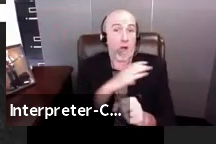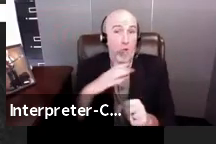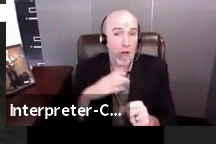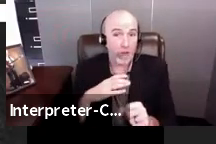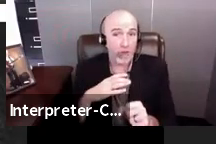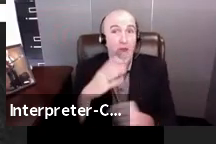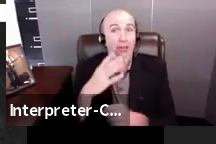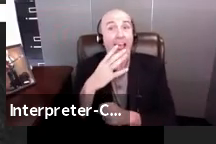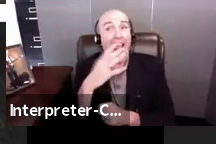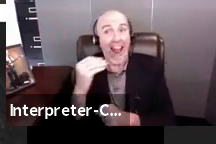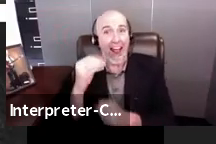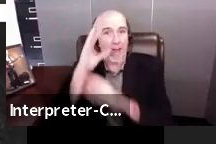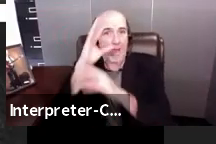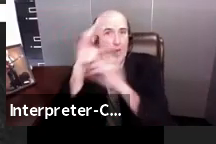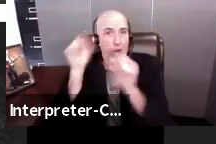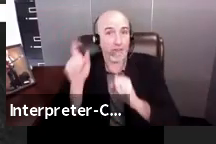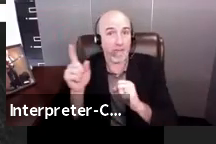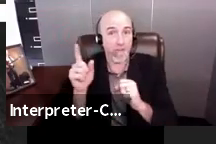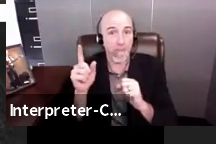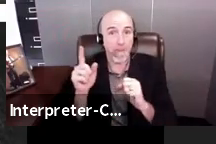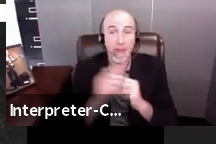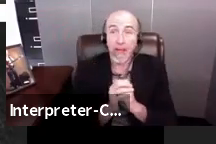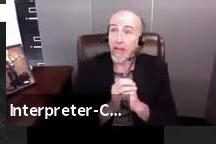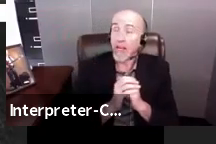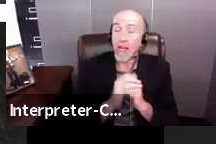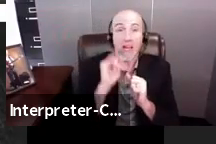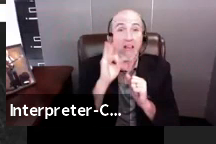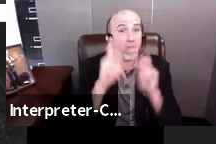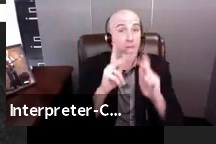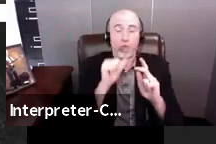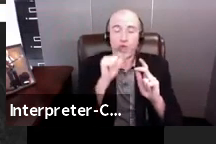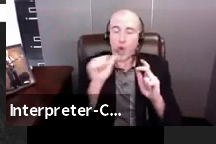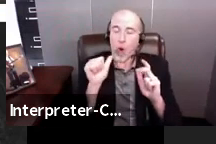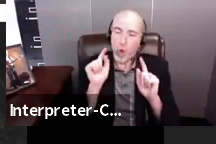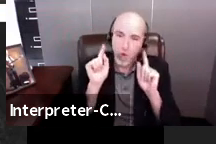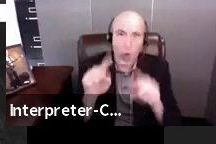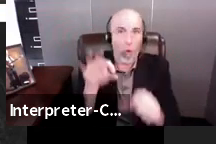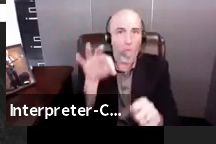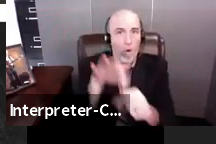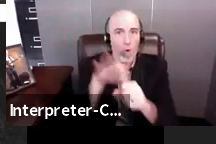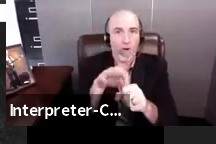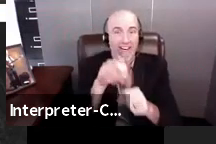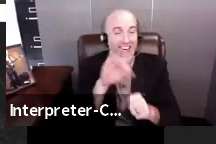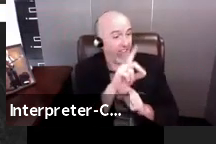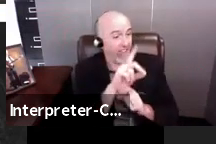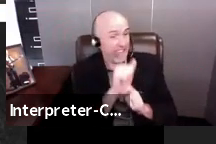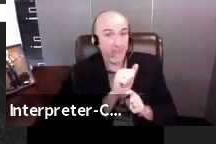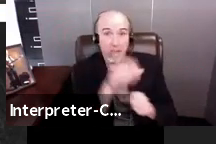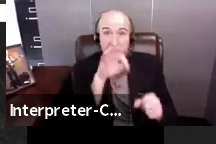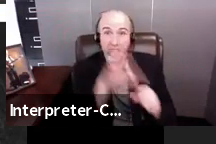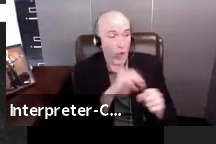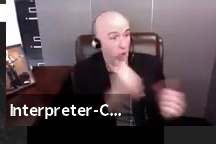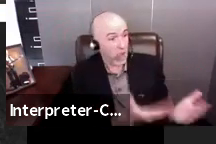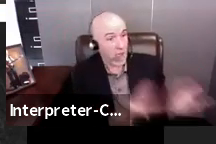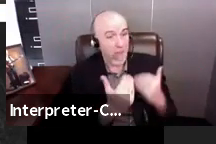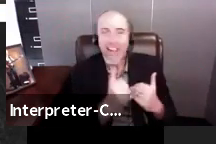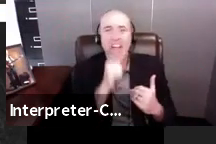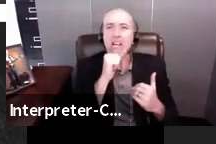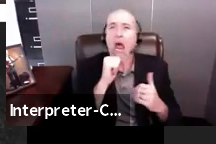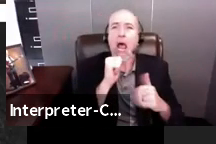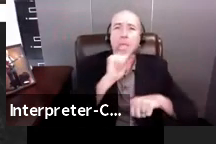the president. And if people do not get out to vote, if the disability vote doesn't turn out based on not